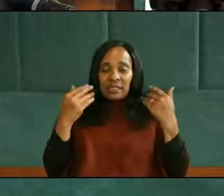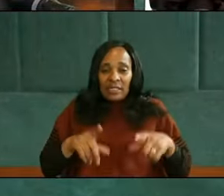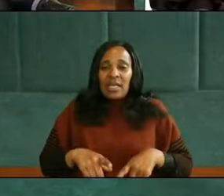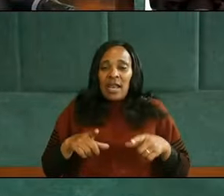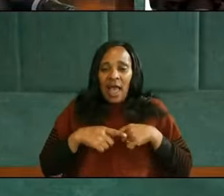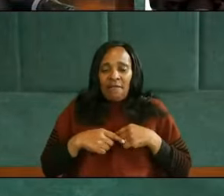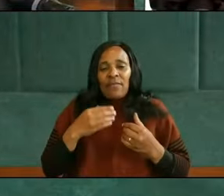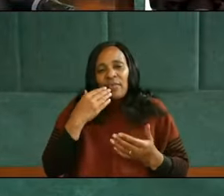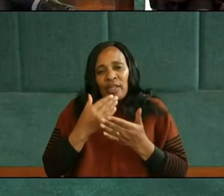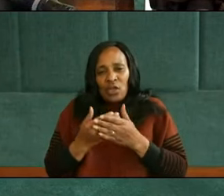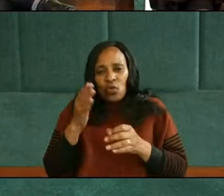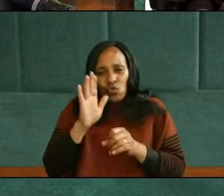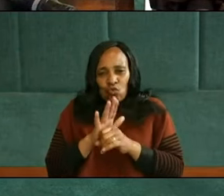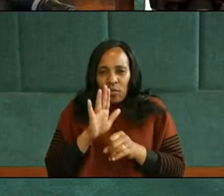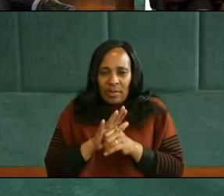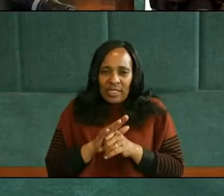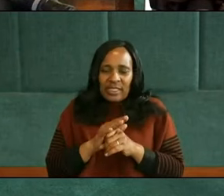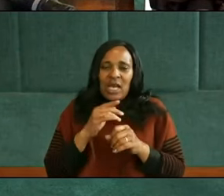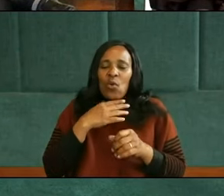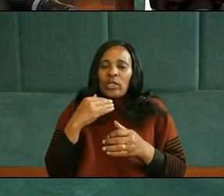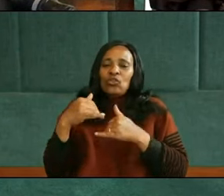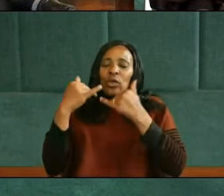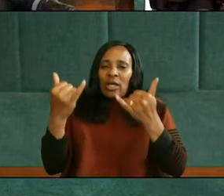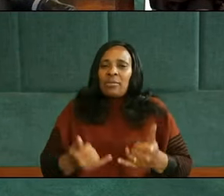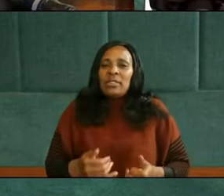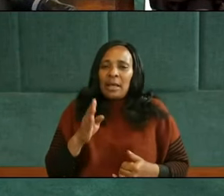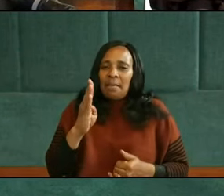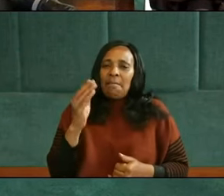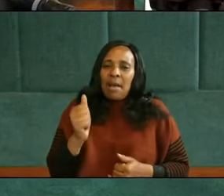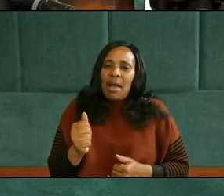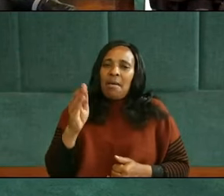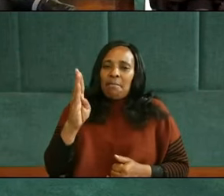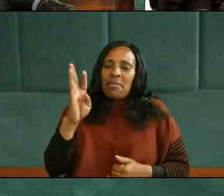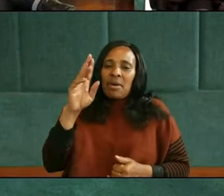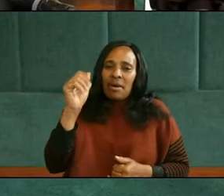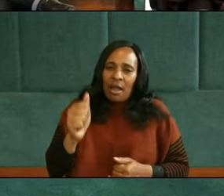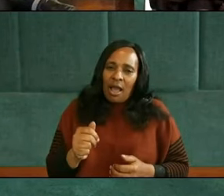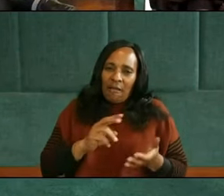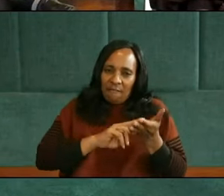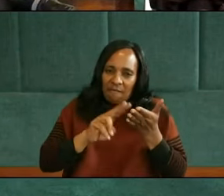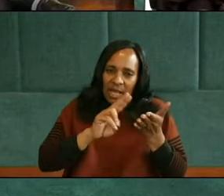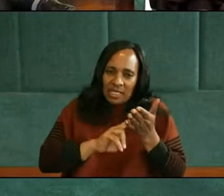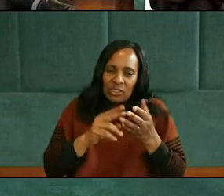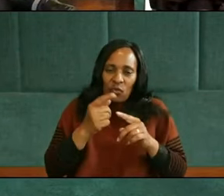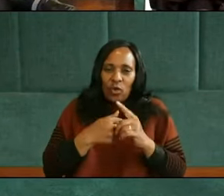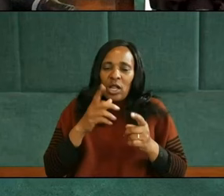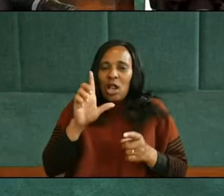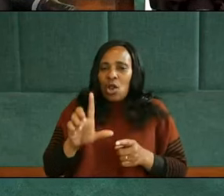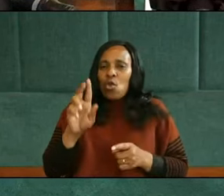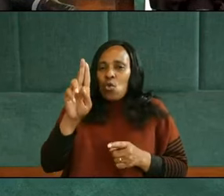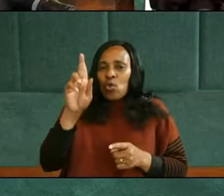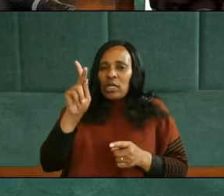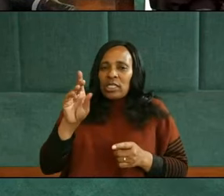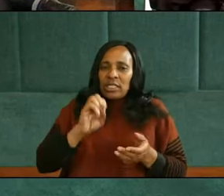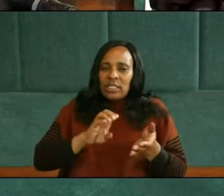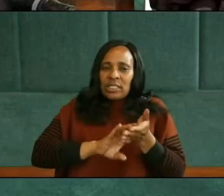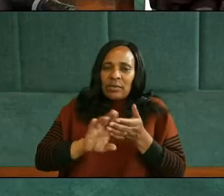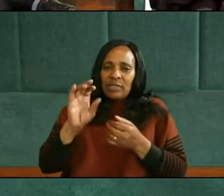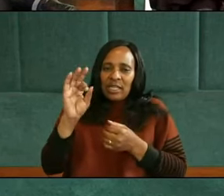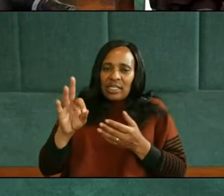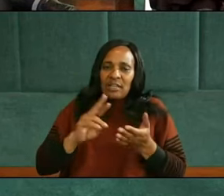for that. So I'd like to invite Barbara to take us through our key text, which is from Luke chapter 3,